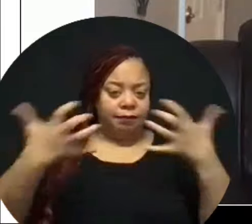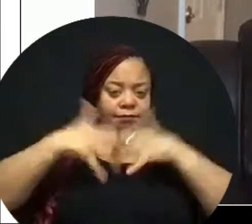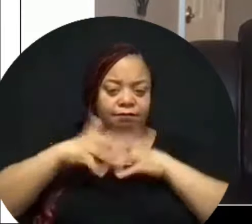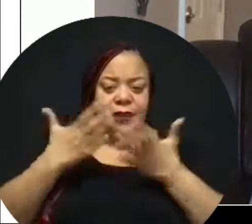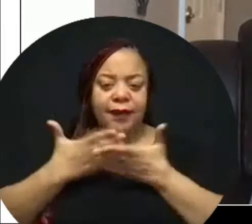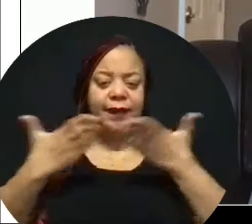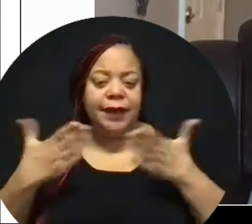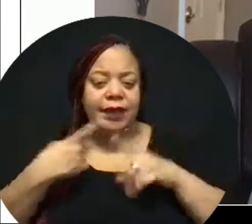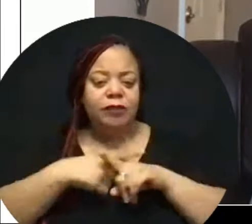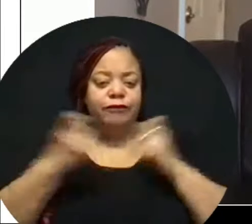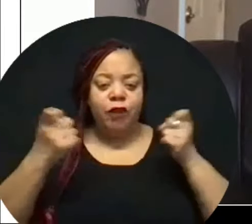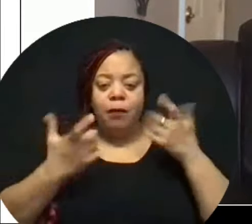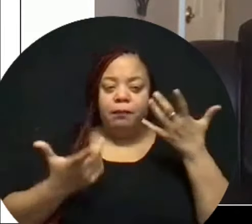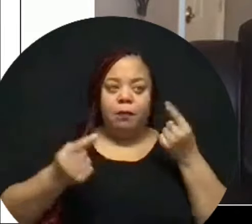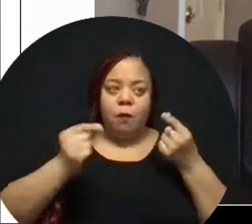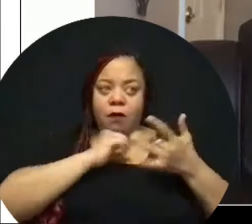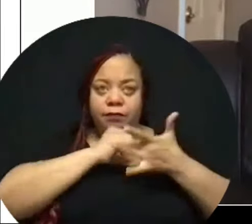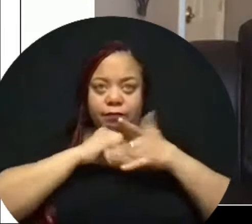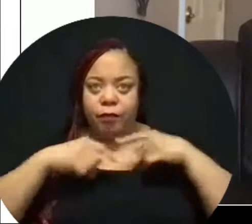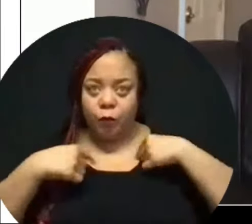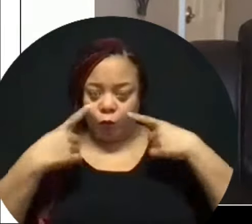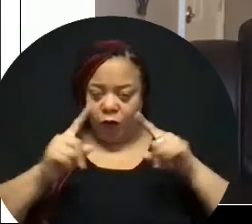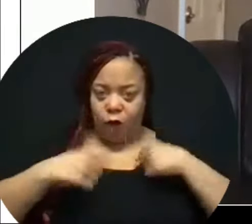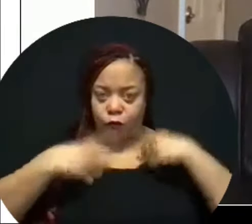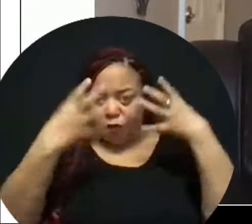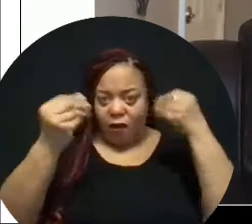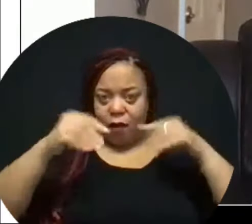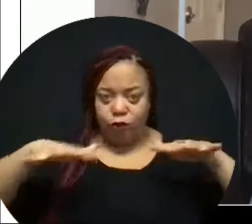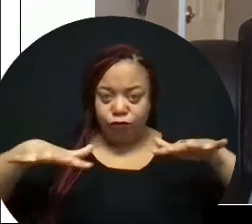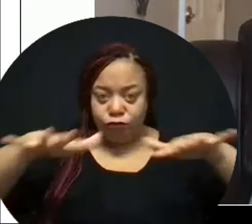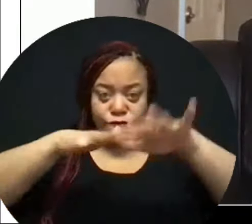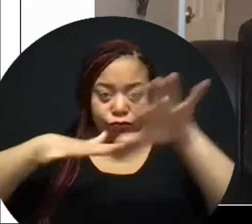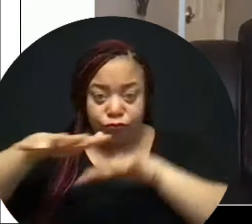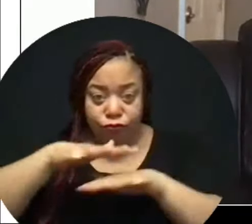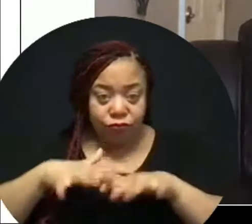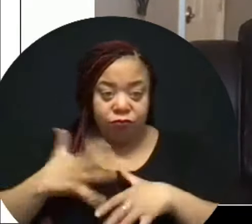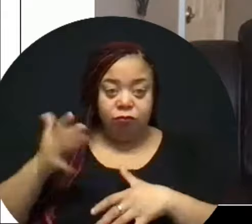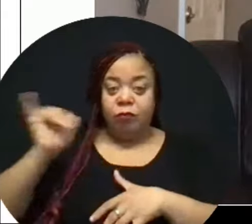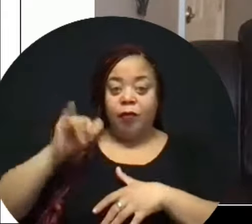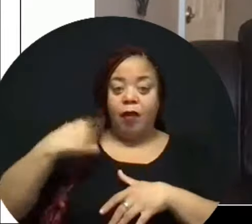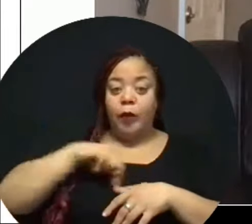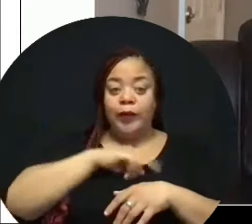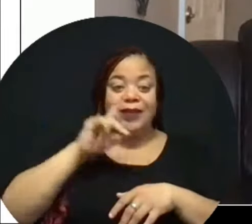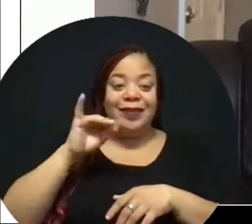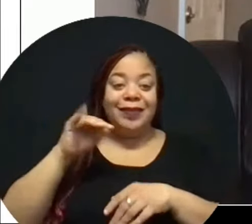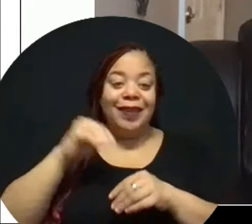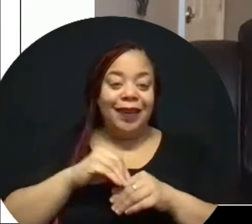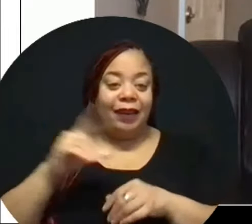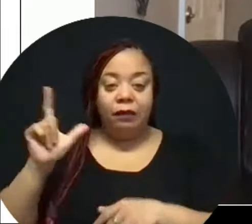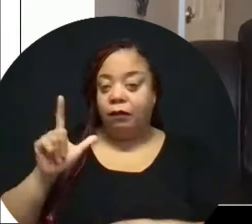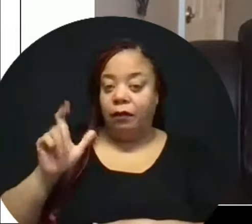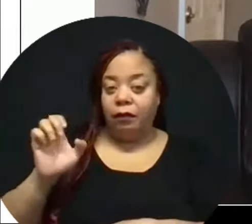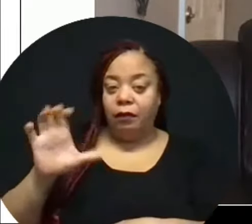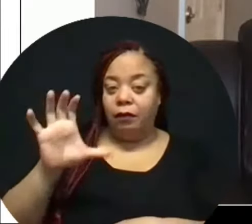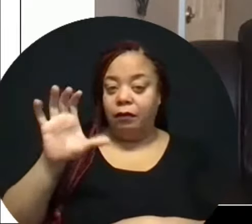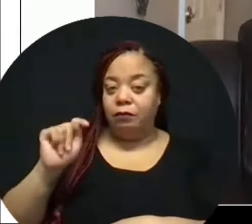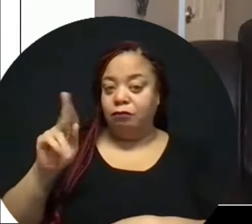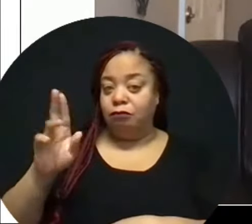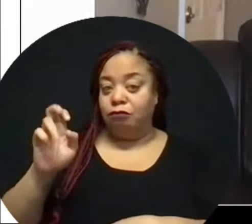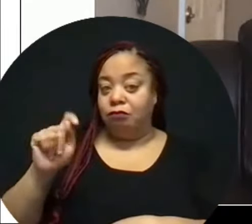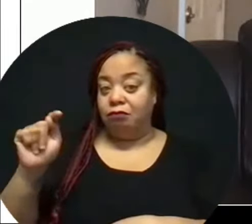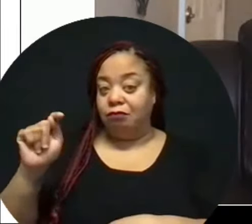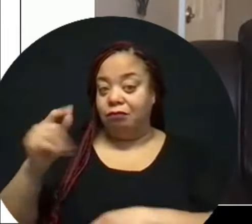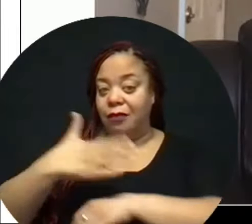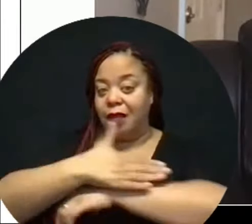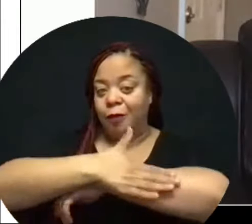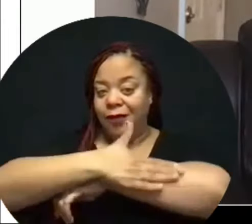having plans and taking direct actions, as well as people fighting it legislationally, challenging